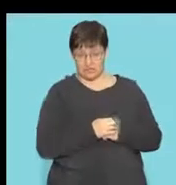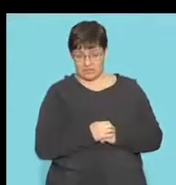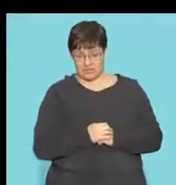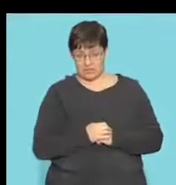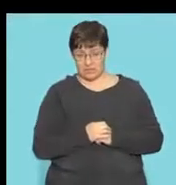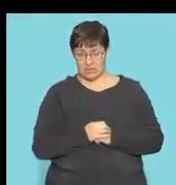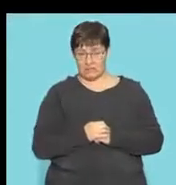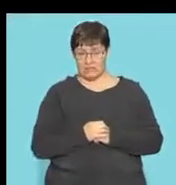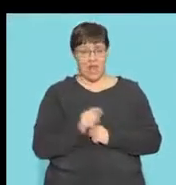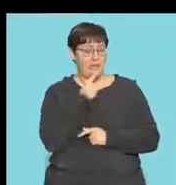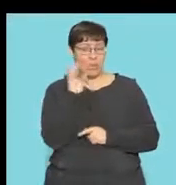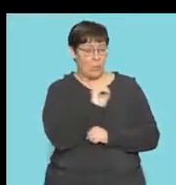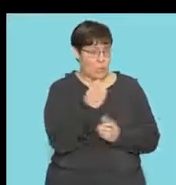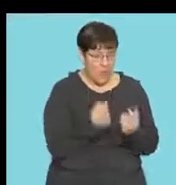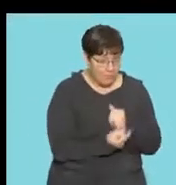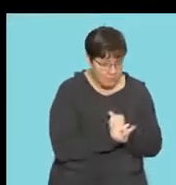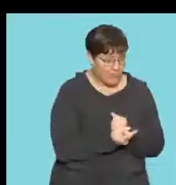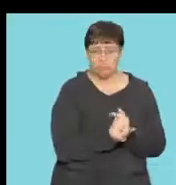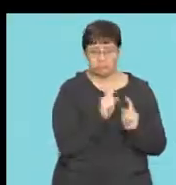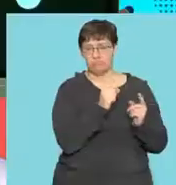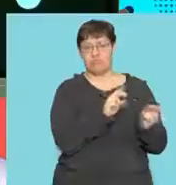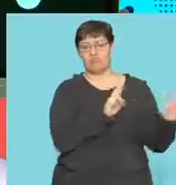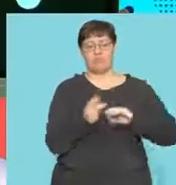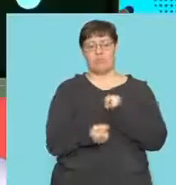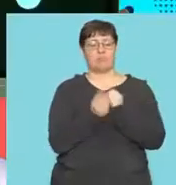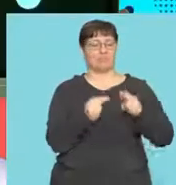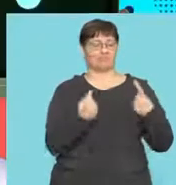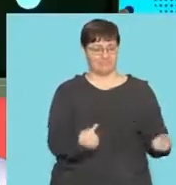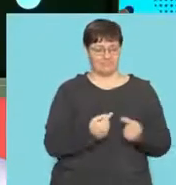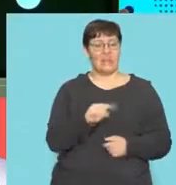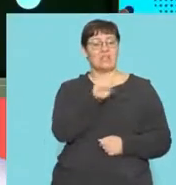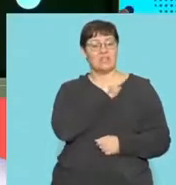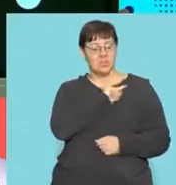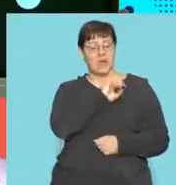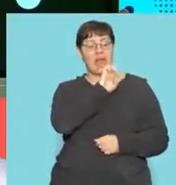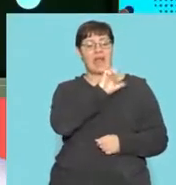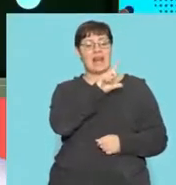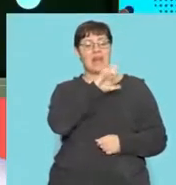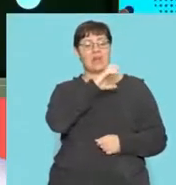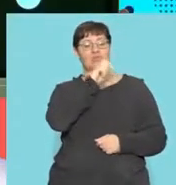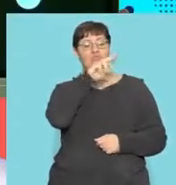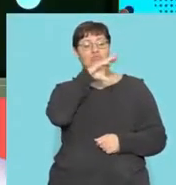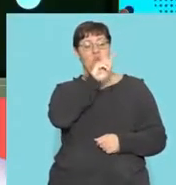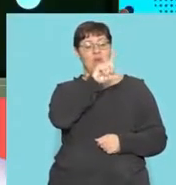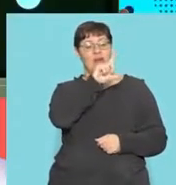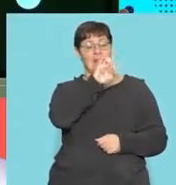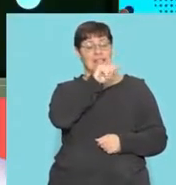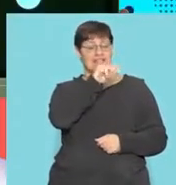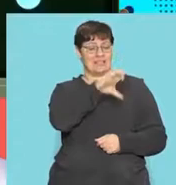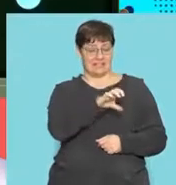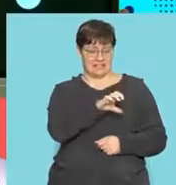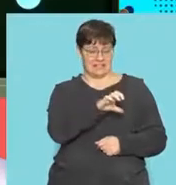1.02 volts. Without that, the reaction won't happen. That's why this is called an electrolytic cell. It's